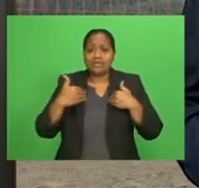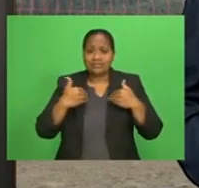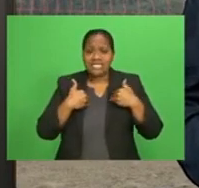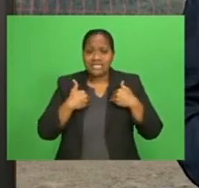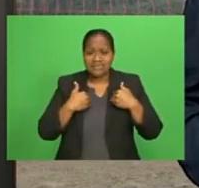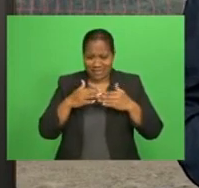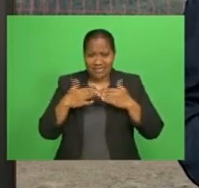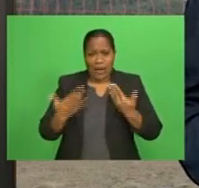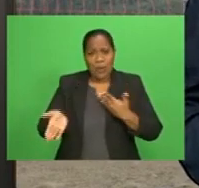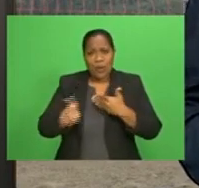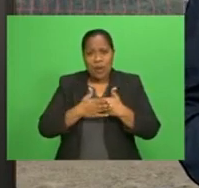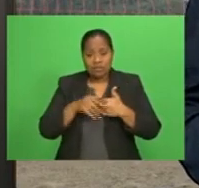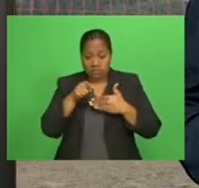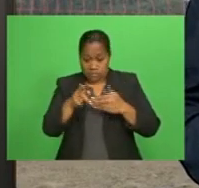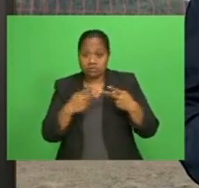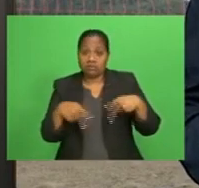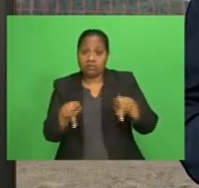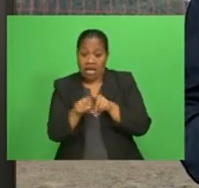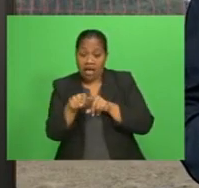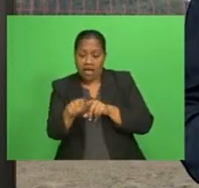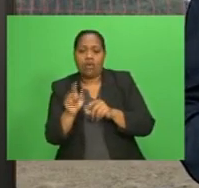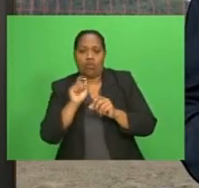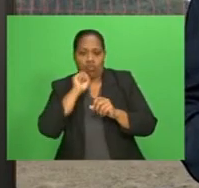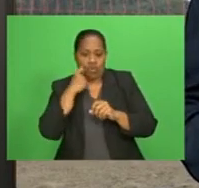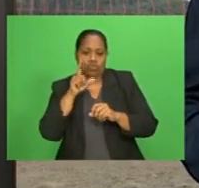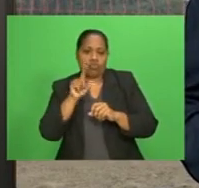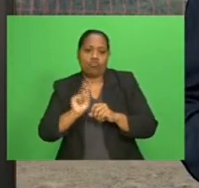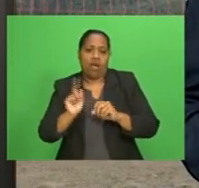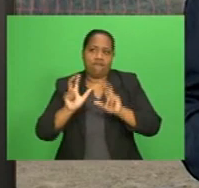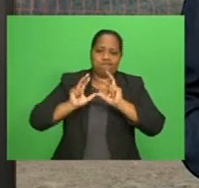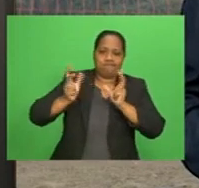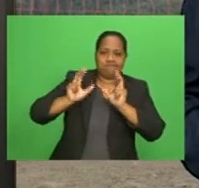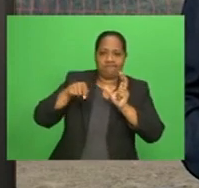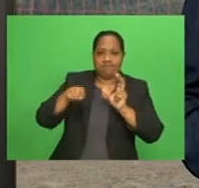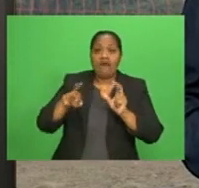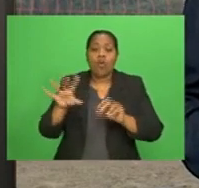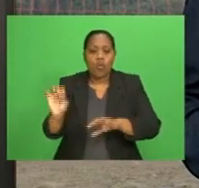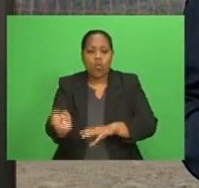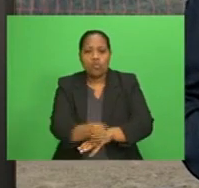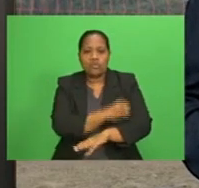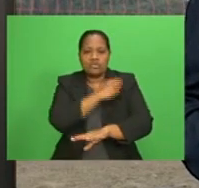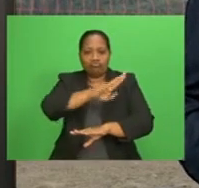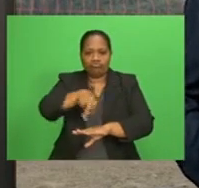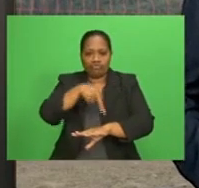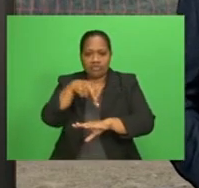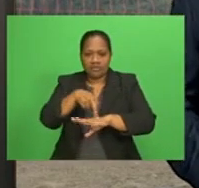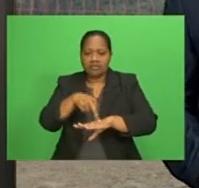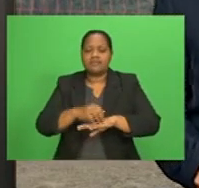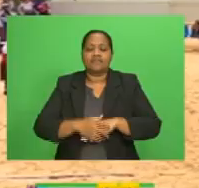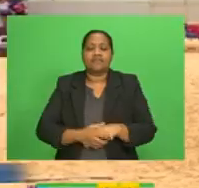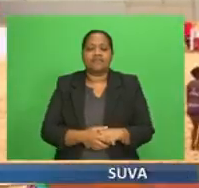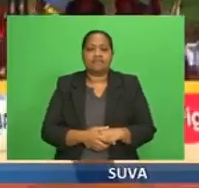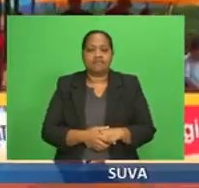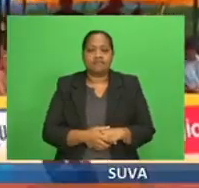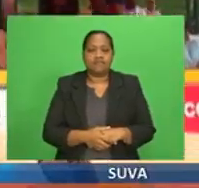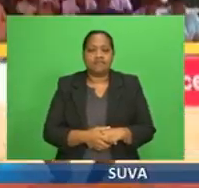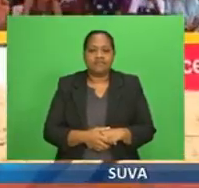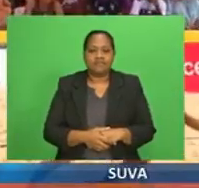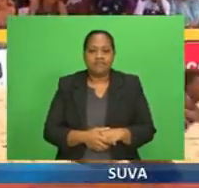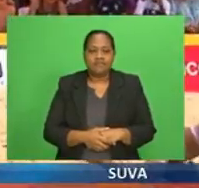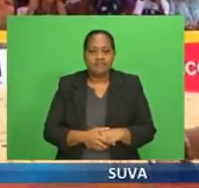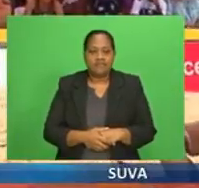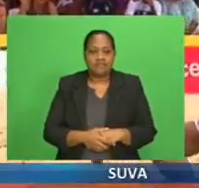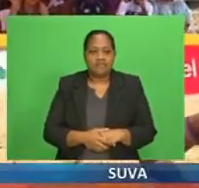targeted specifically for beach volleyball players in the Oceania region. Tali Materakula with the story. Discussions